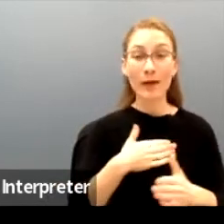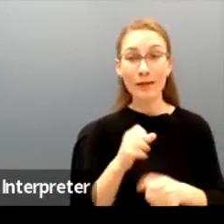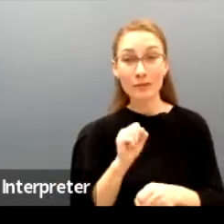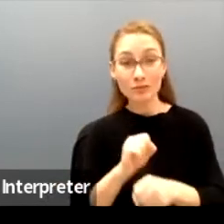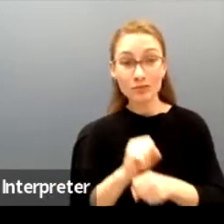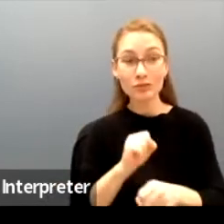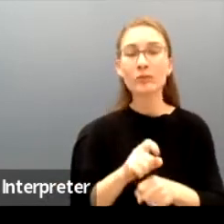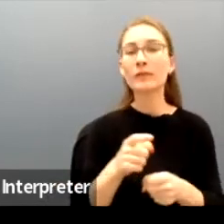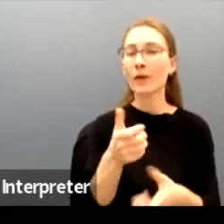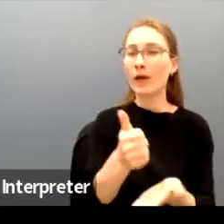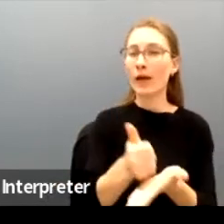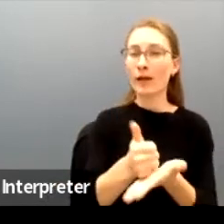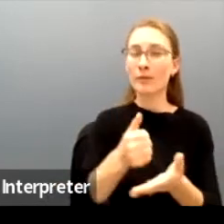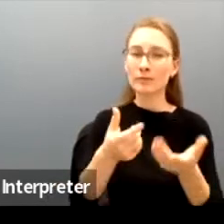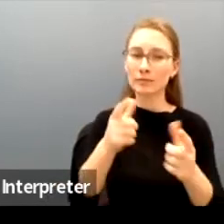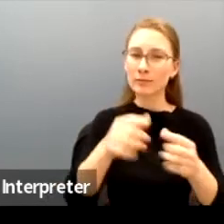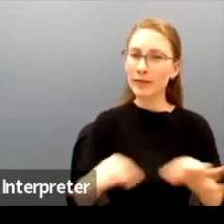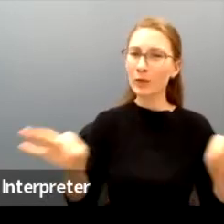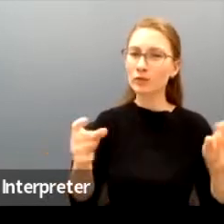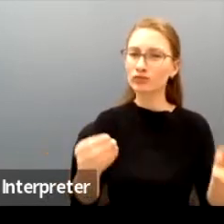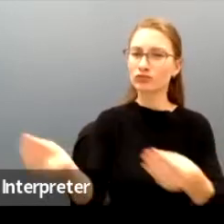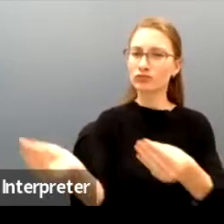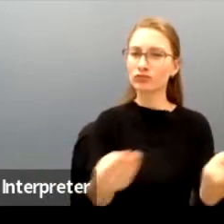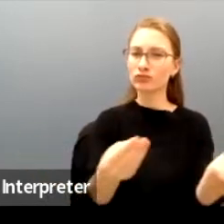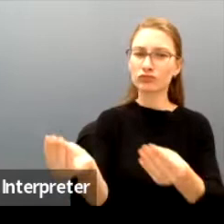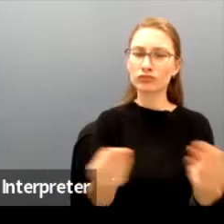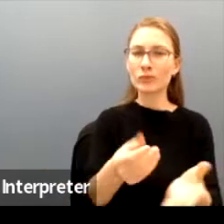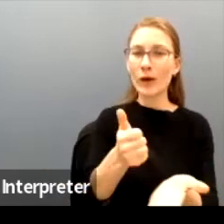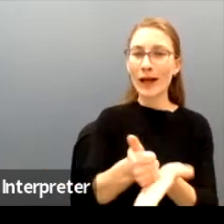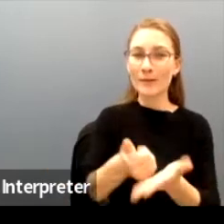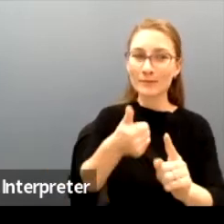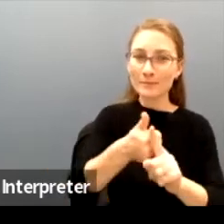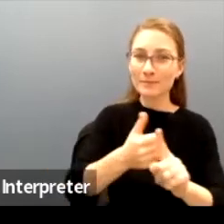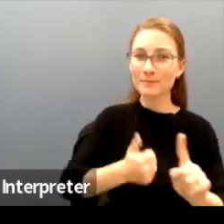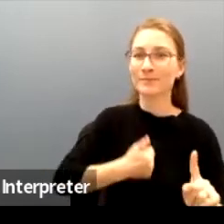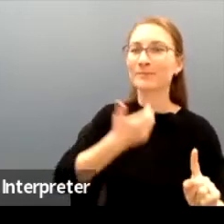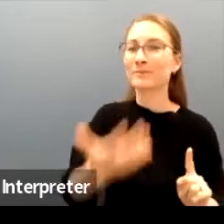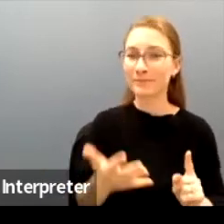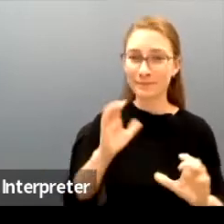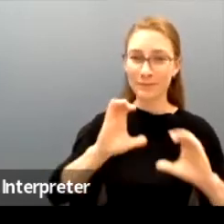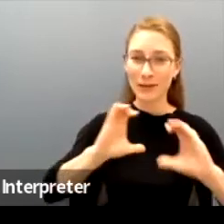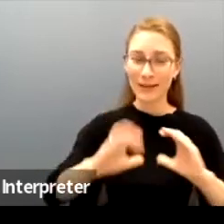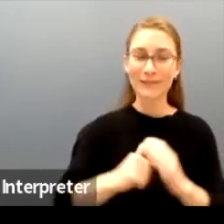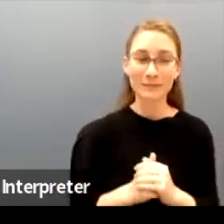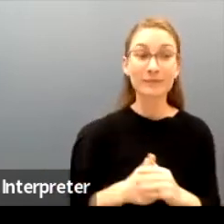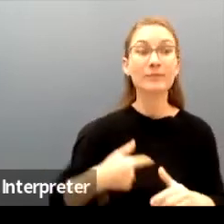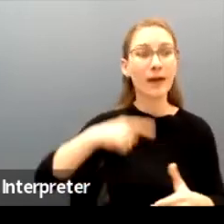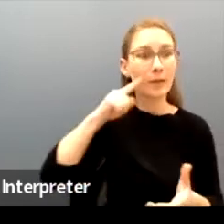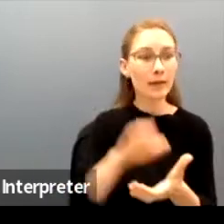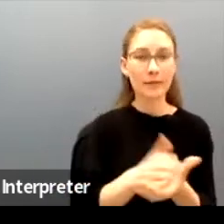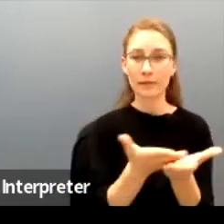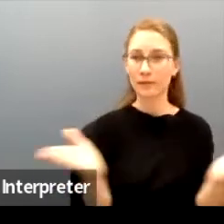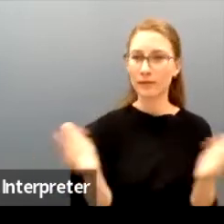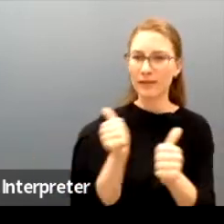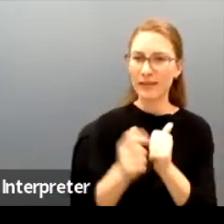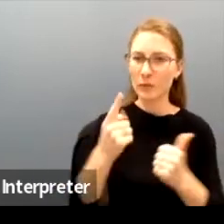and provide them with a voice to help them communicate. I'm a firm believer that everyone has a message and everyone's message deserves to be